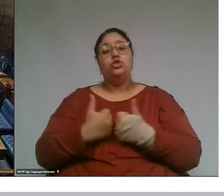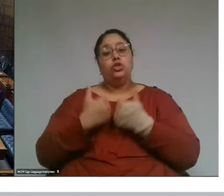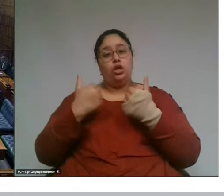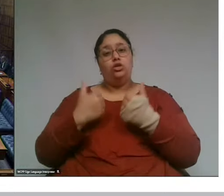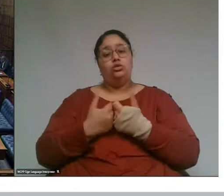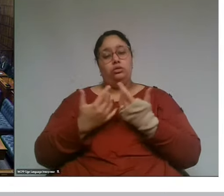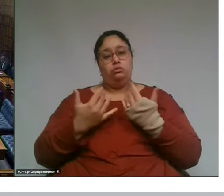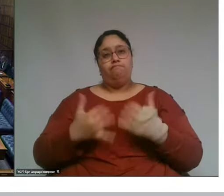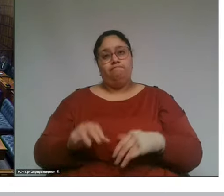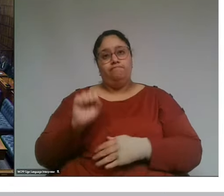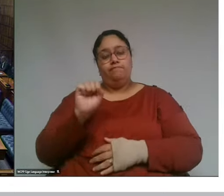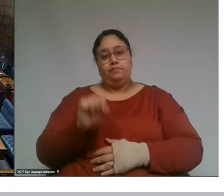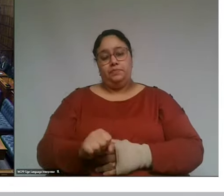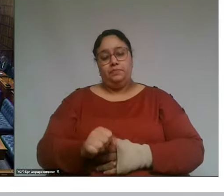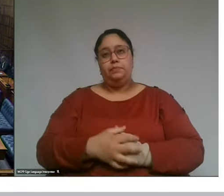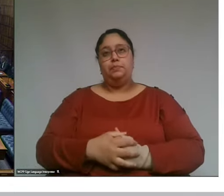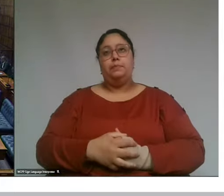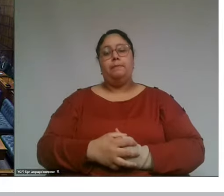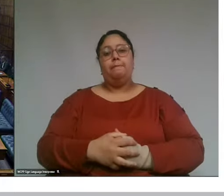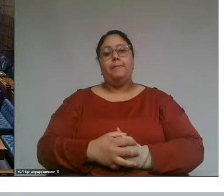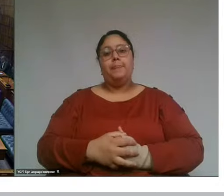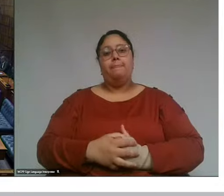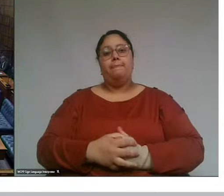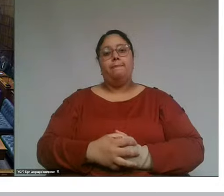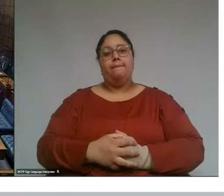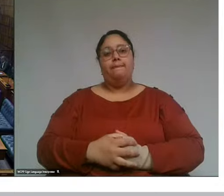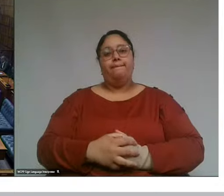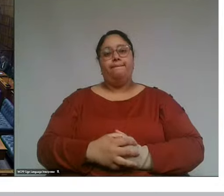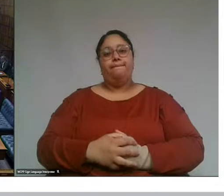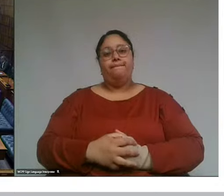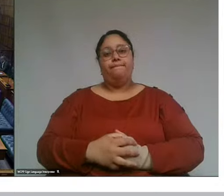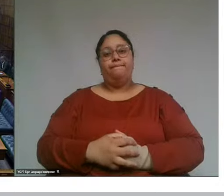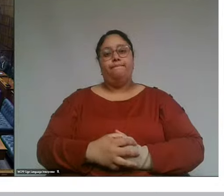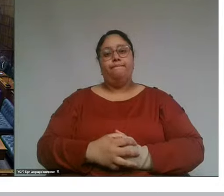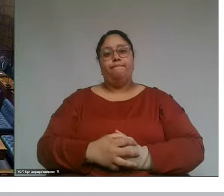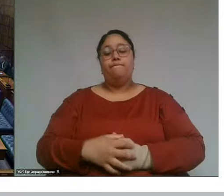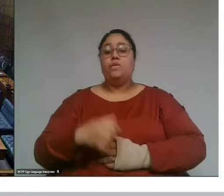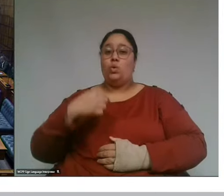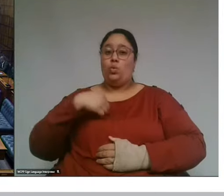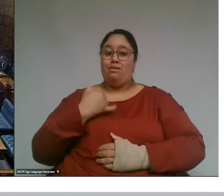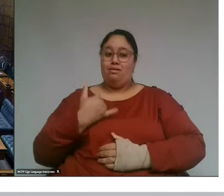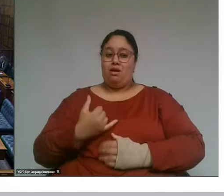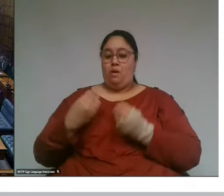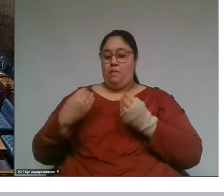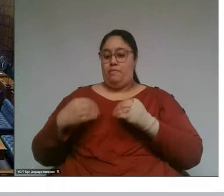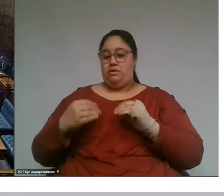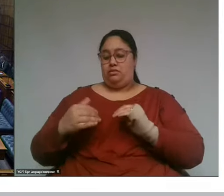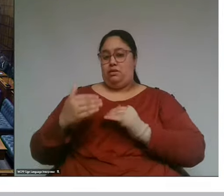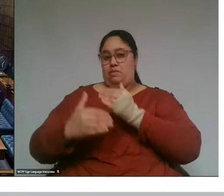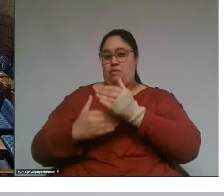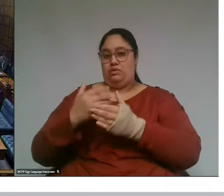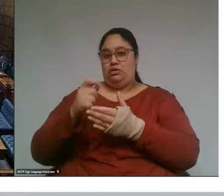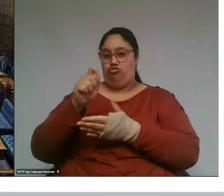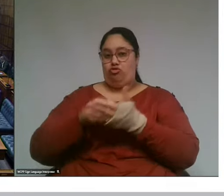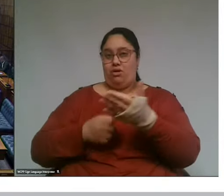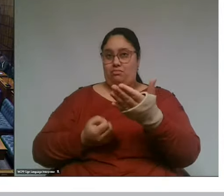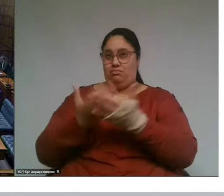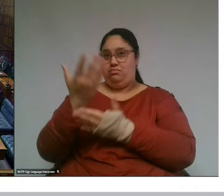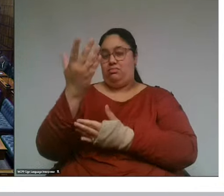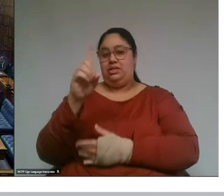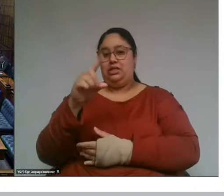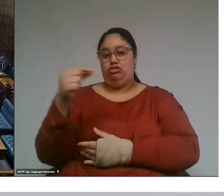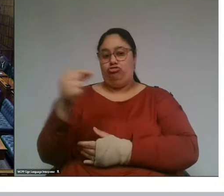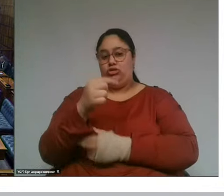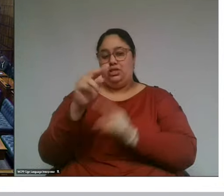we we are um in the process and have written both to the DG of